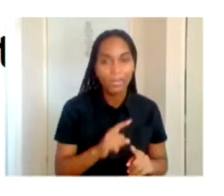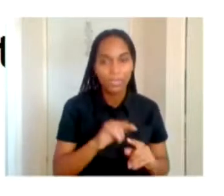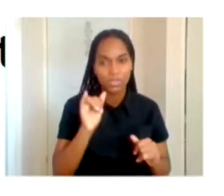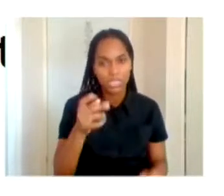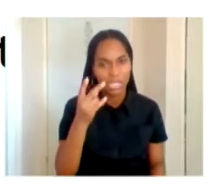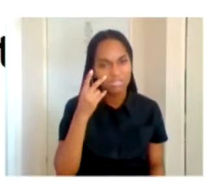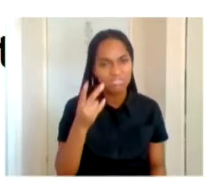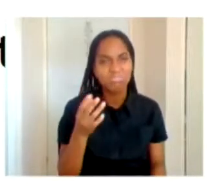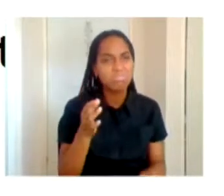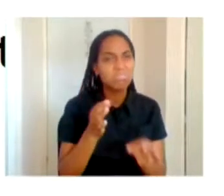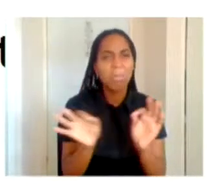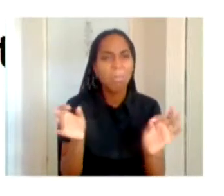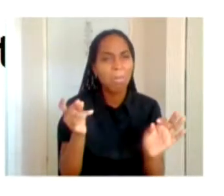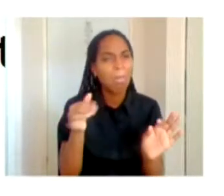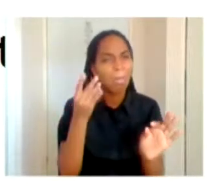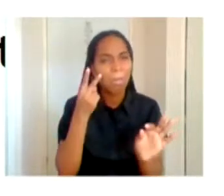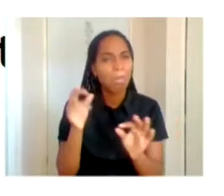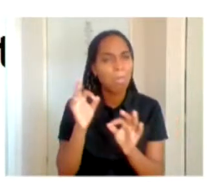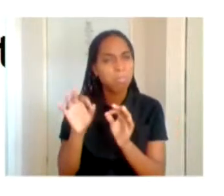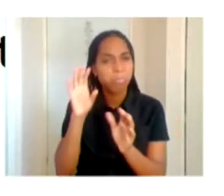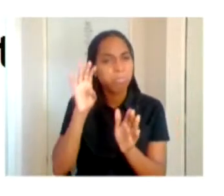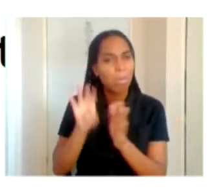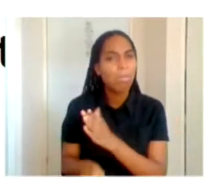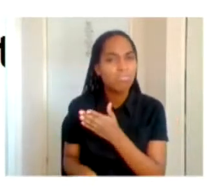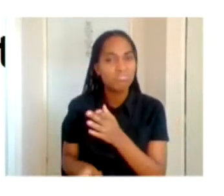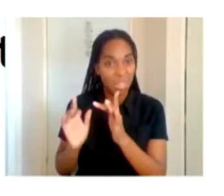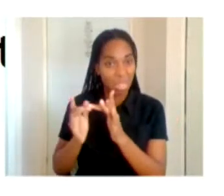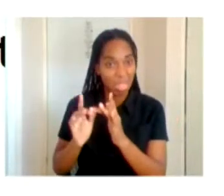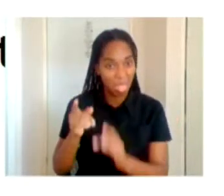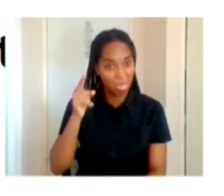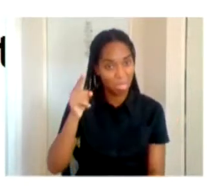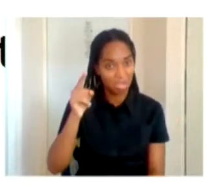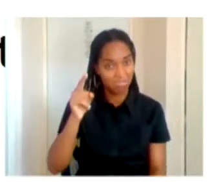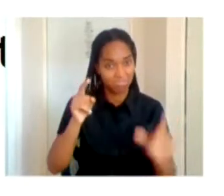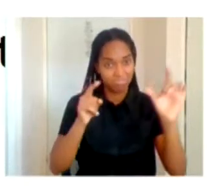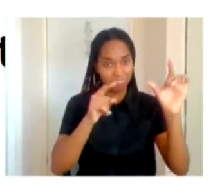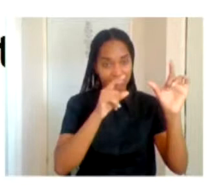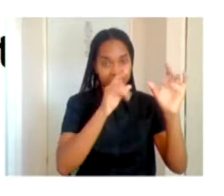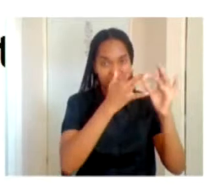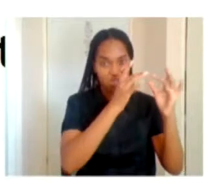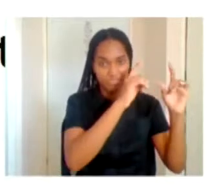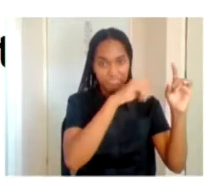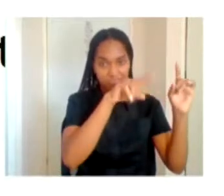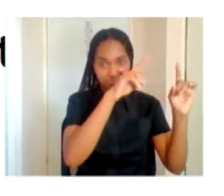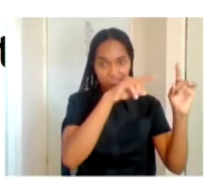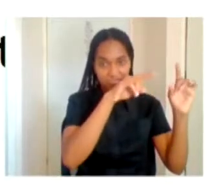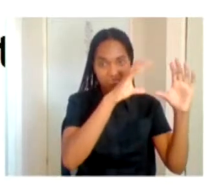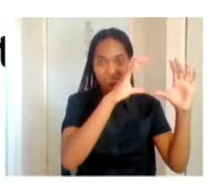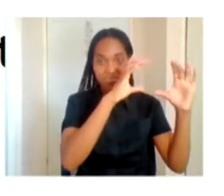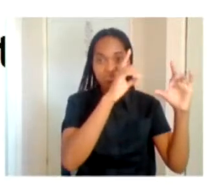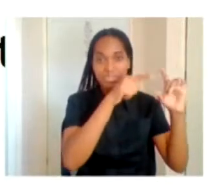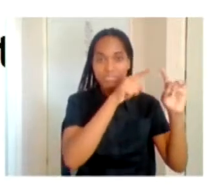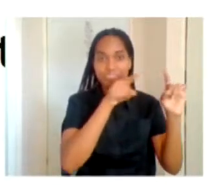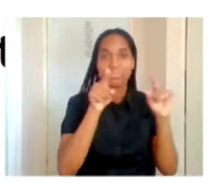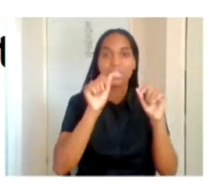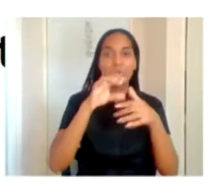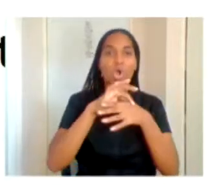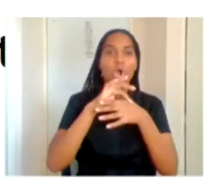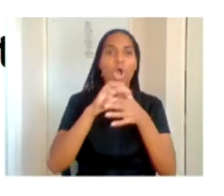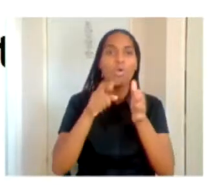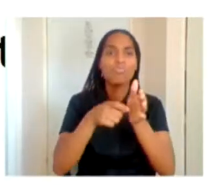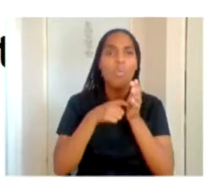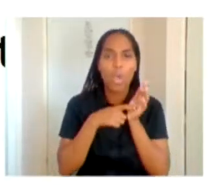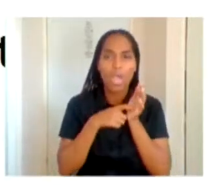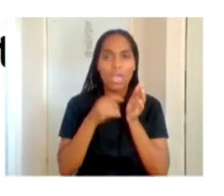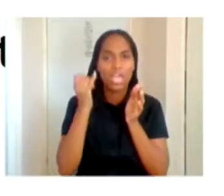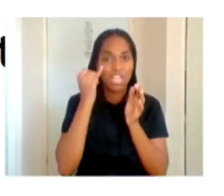it's pretty simple. There's the internet. So you can do broadband downloads and you can do content requests from the internet if you're connected,